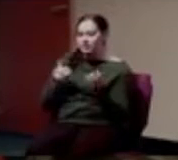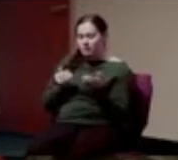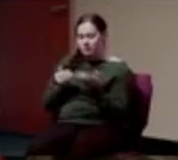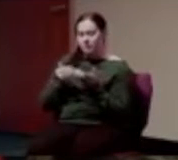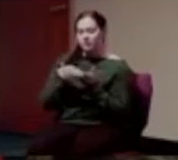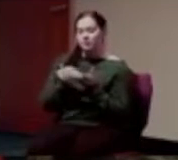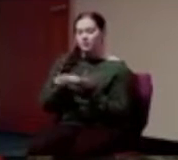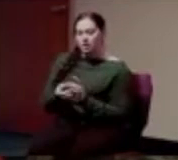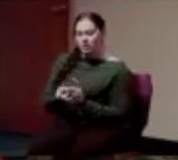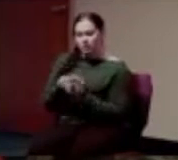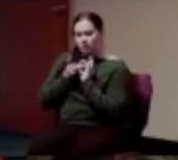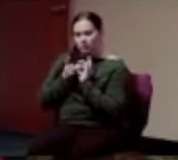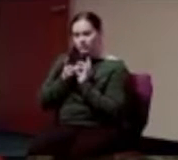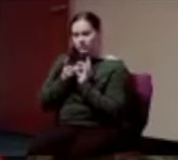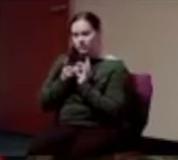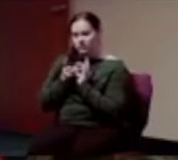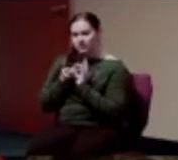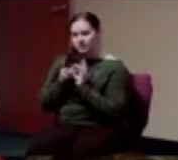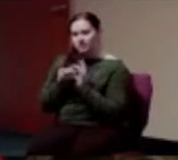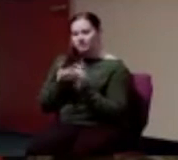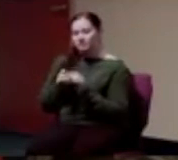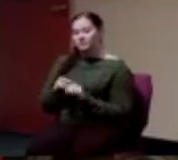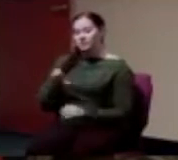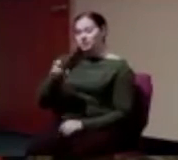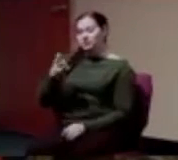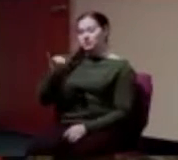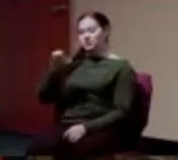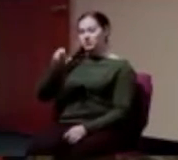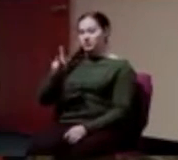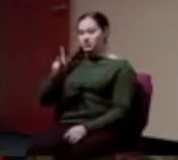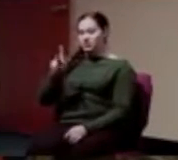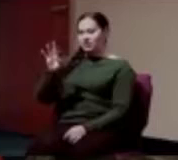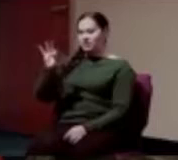year than what happened at a Chick-fil-A in Mississippi.